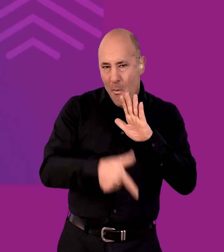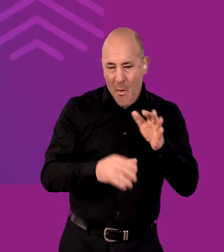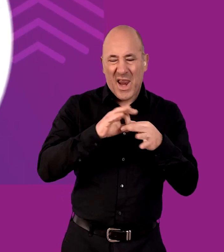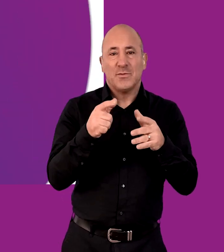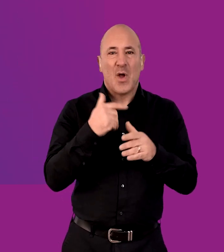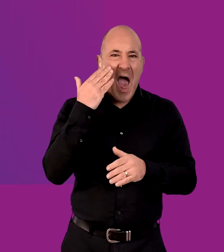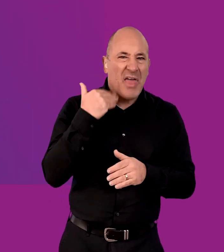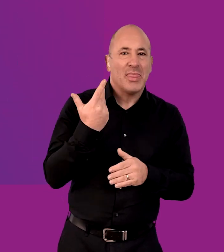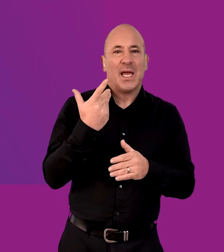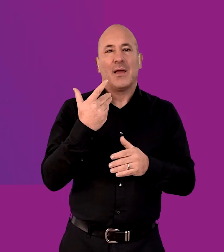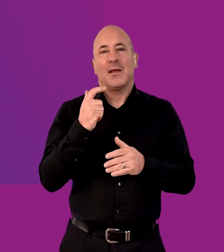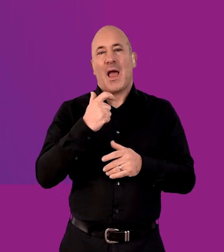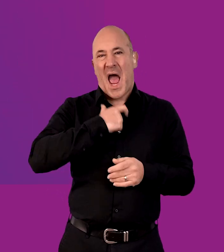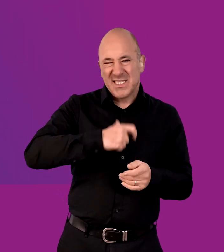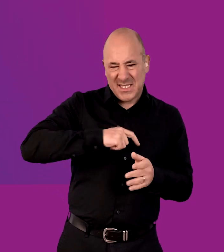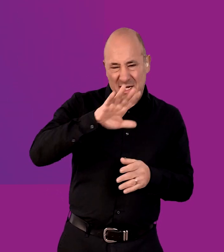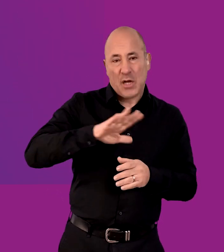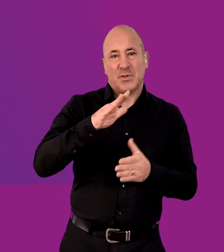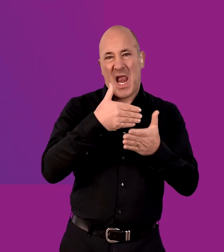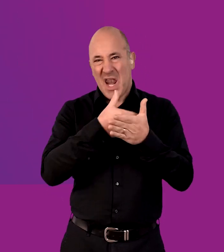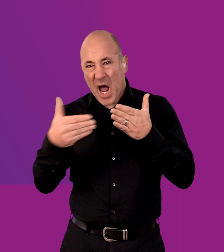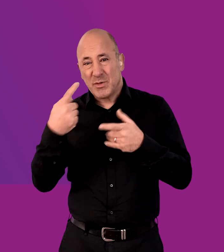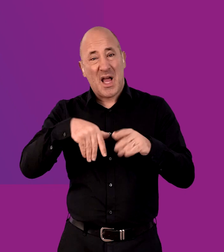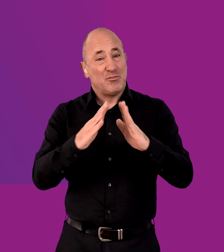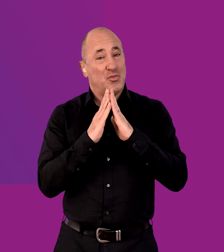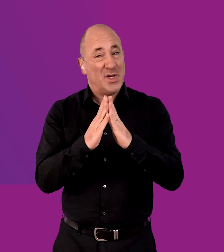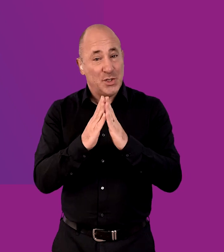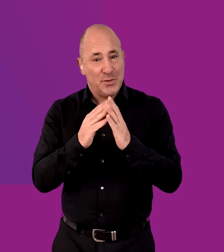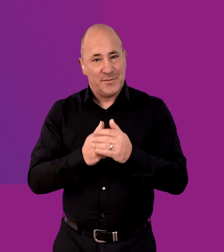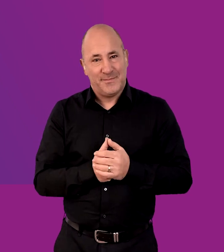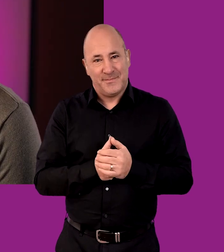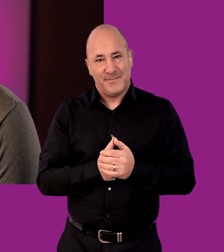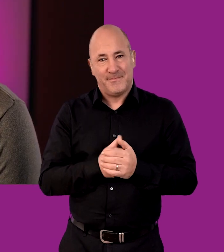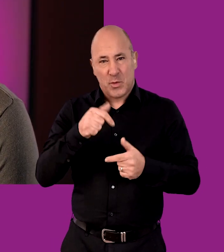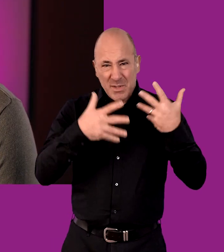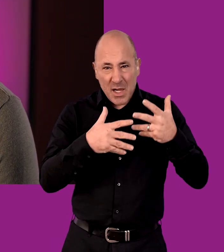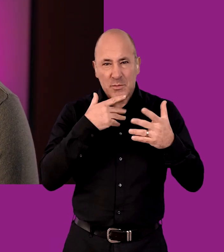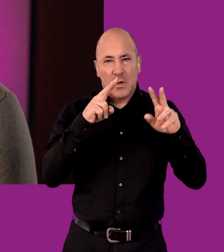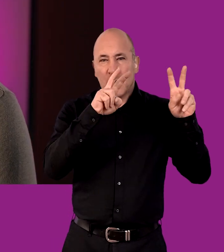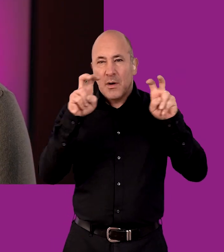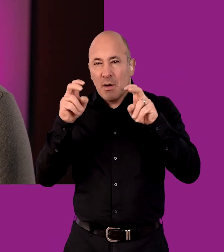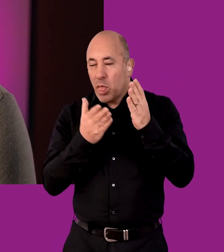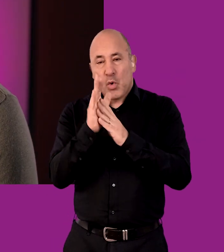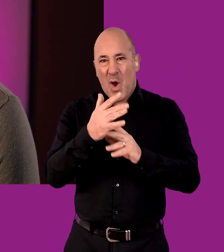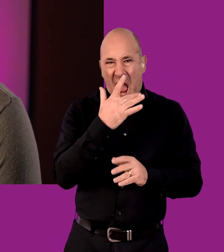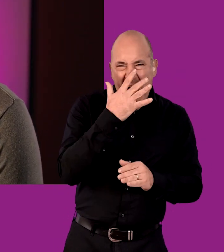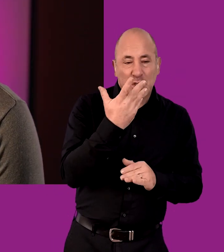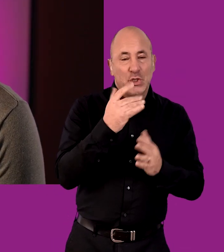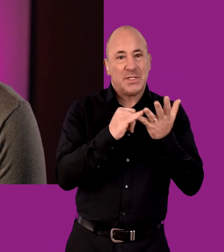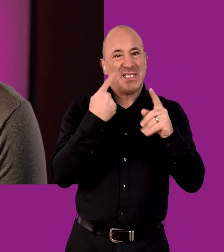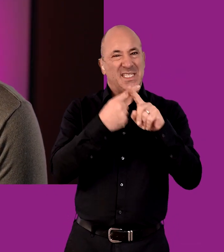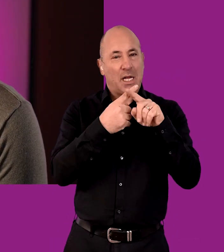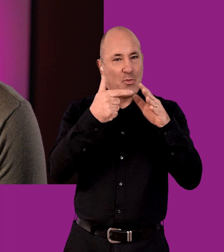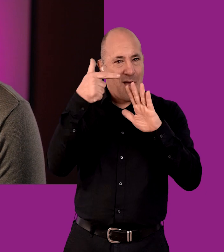detailed results about ethnic group, national identity, language and religion. The results will look at these topics by age